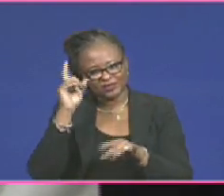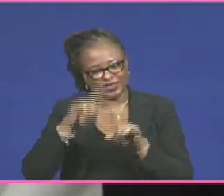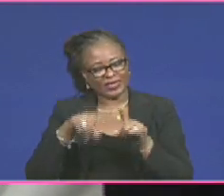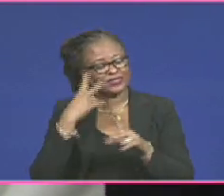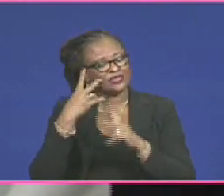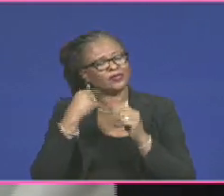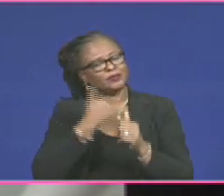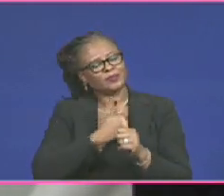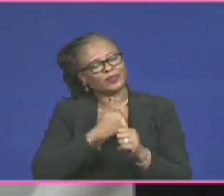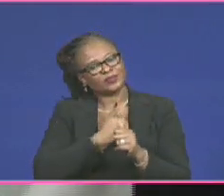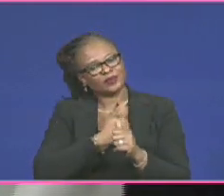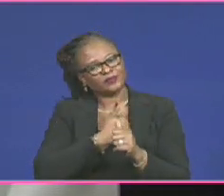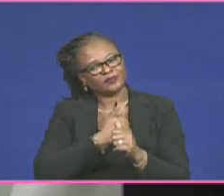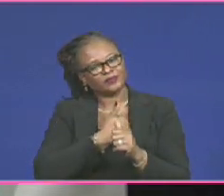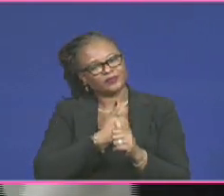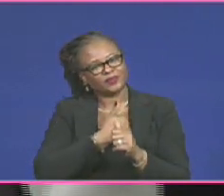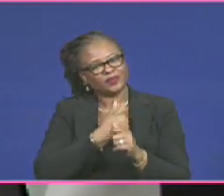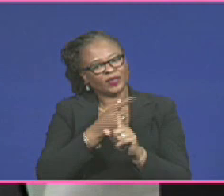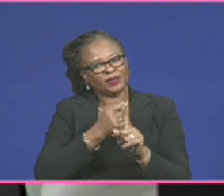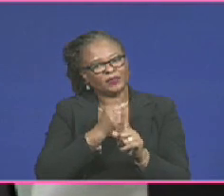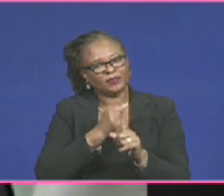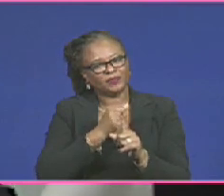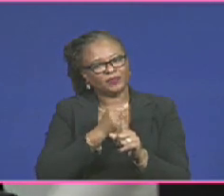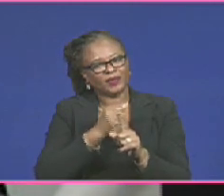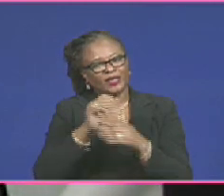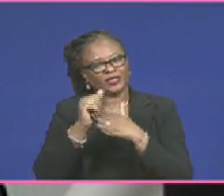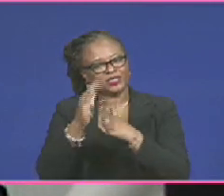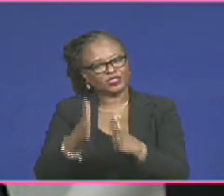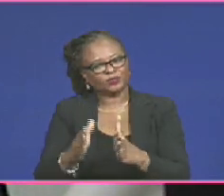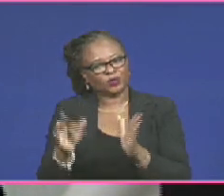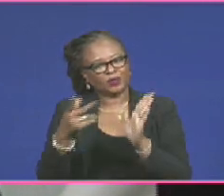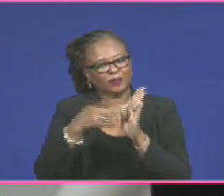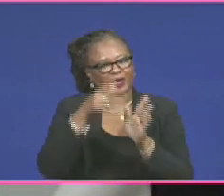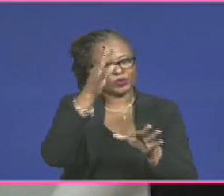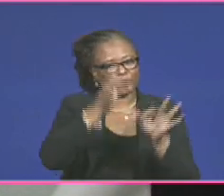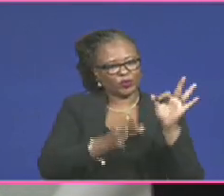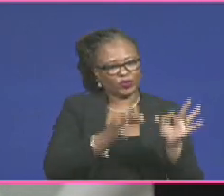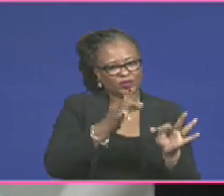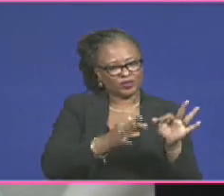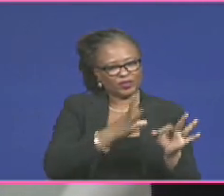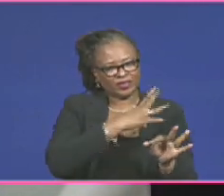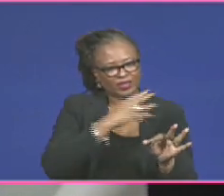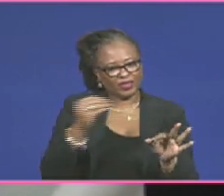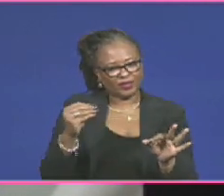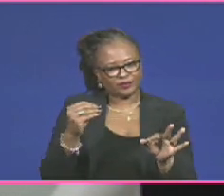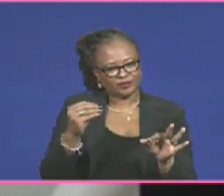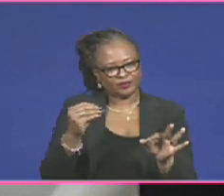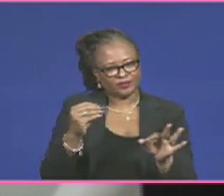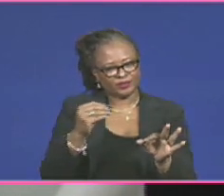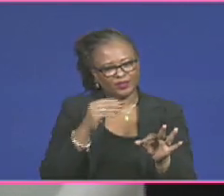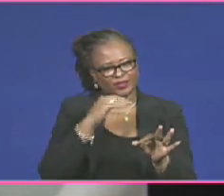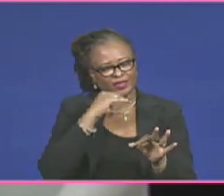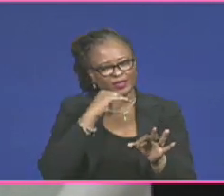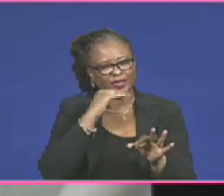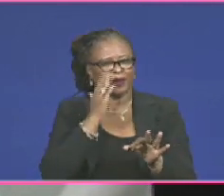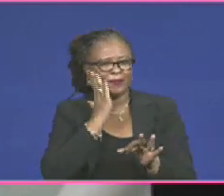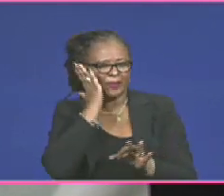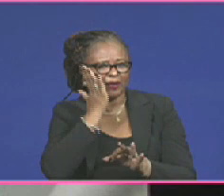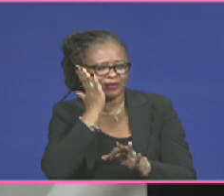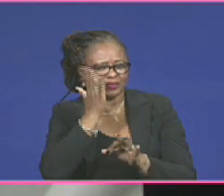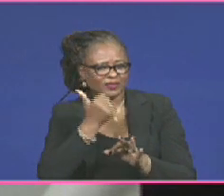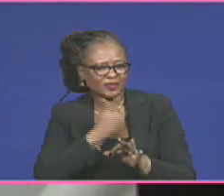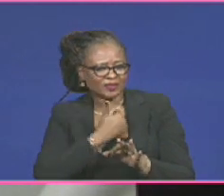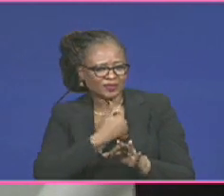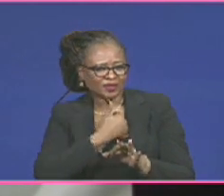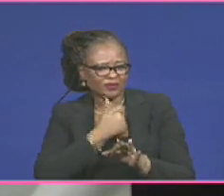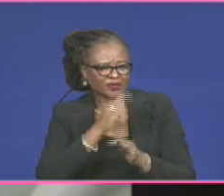see myself with the BOC under my leadership going back to court and embarrassing ourselves here with